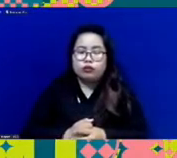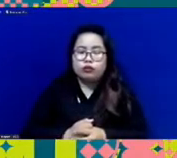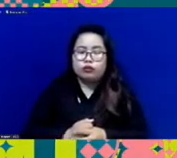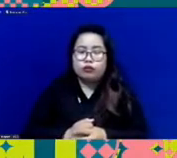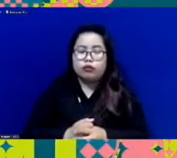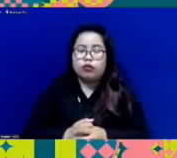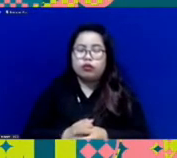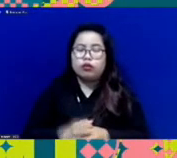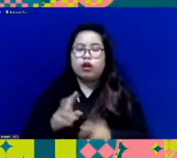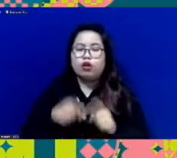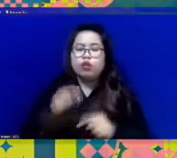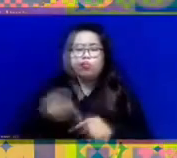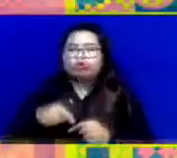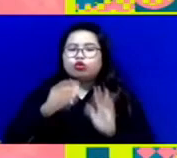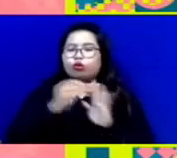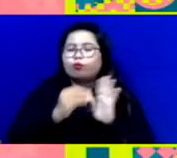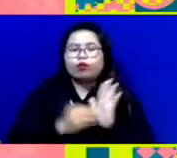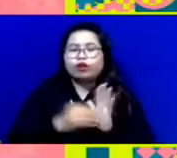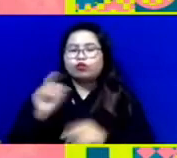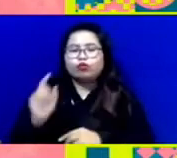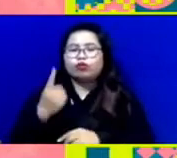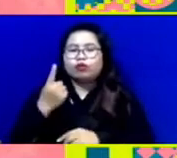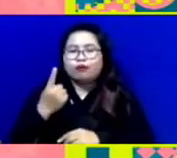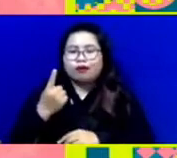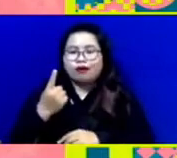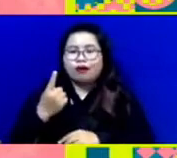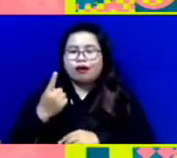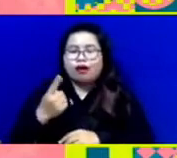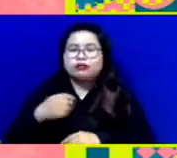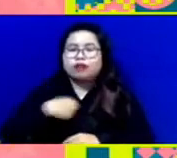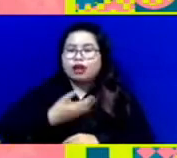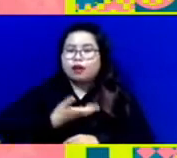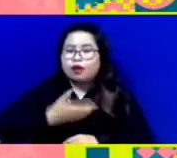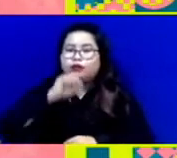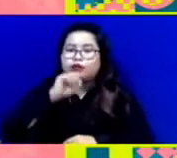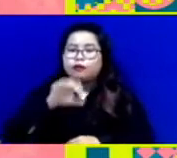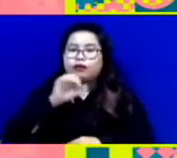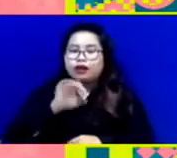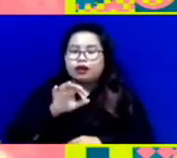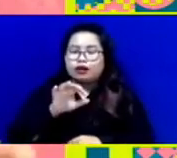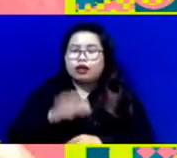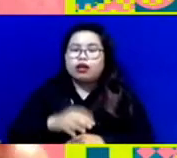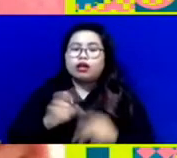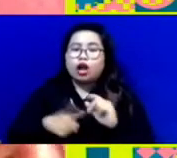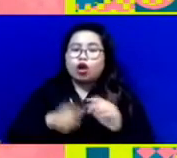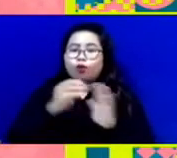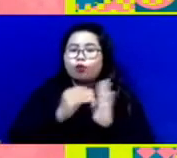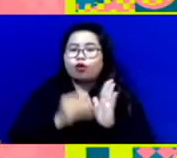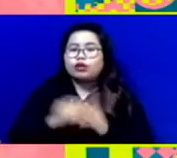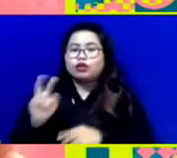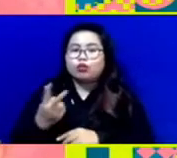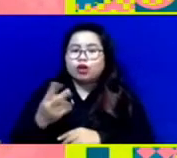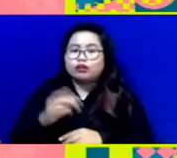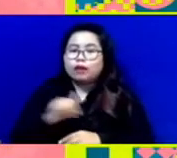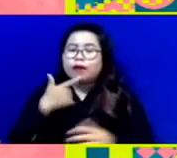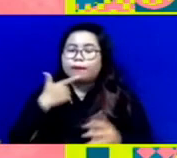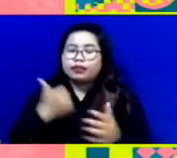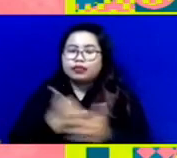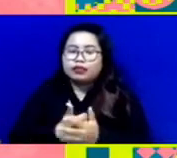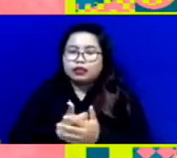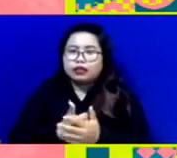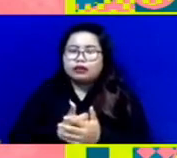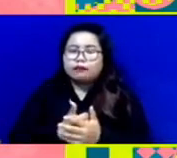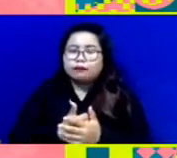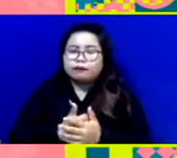I'm going to say. And the second important point is that because we just established the state of